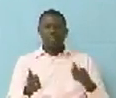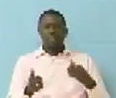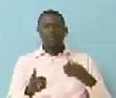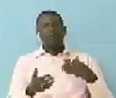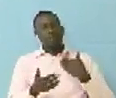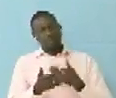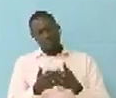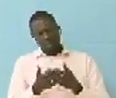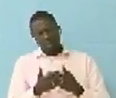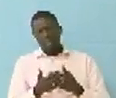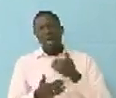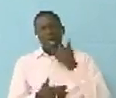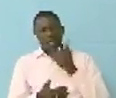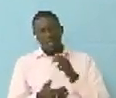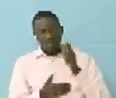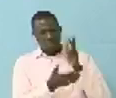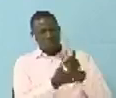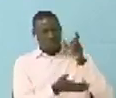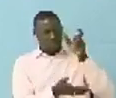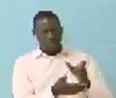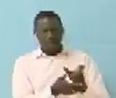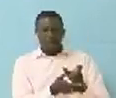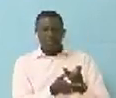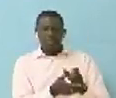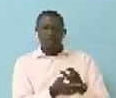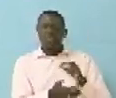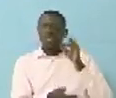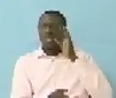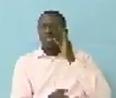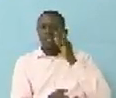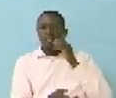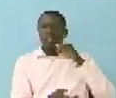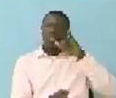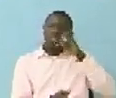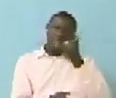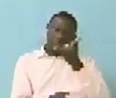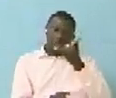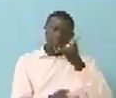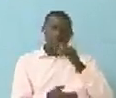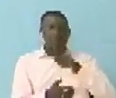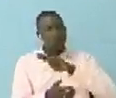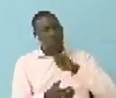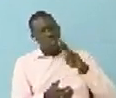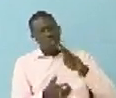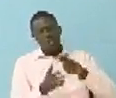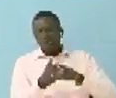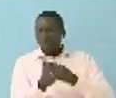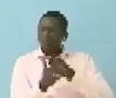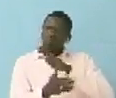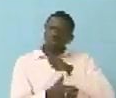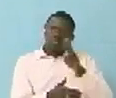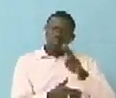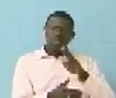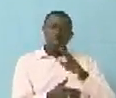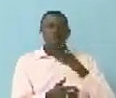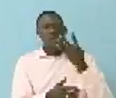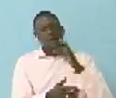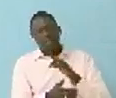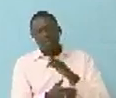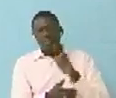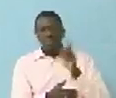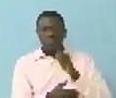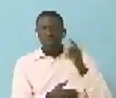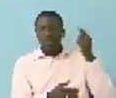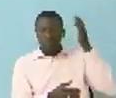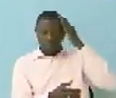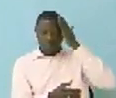the witness to answer yes or no, whether according to what he knows as Lieutenant